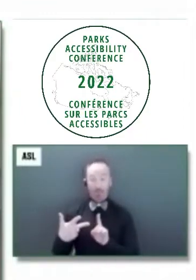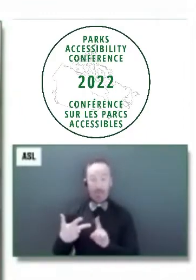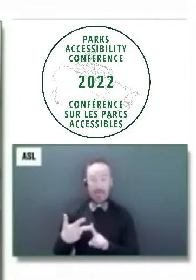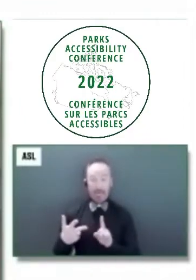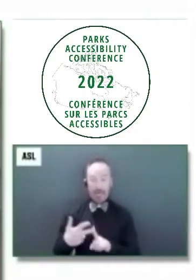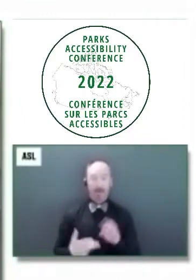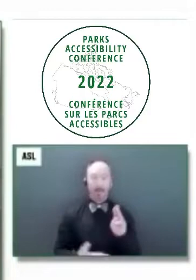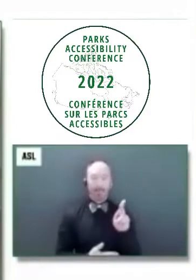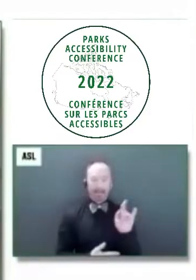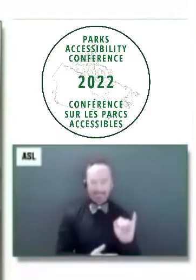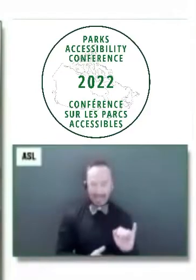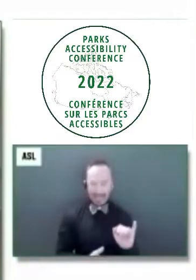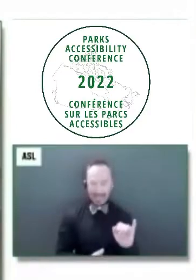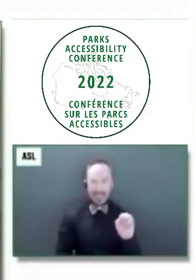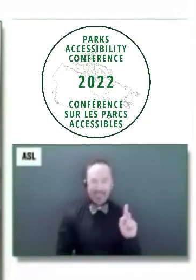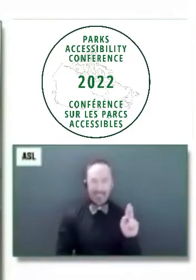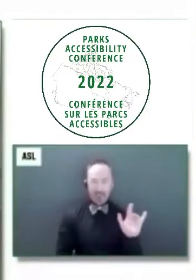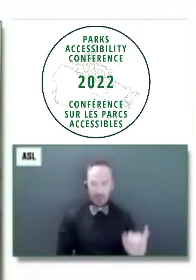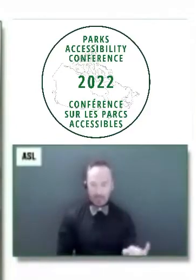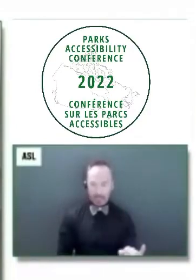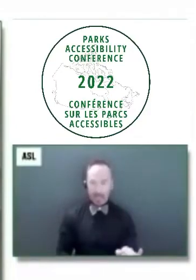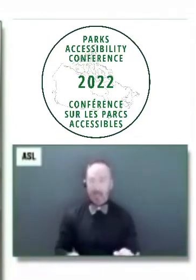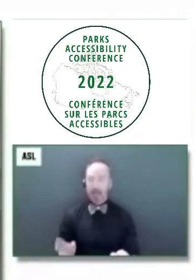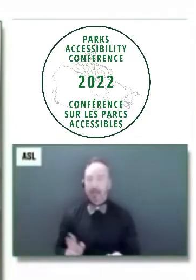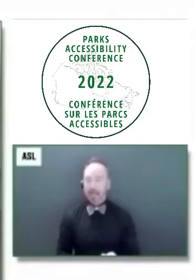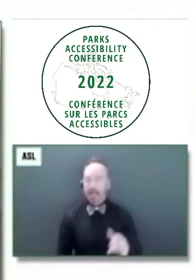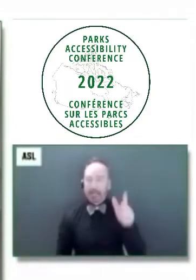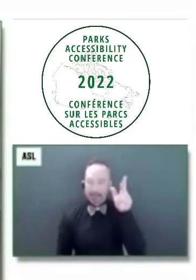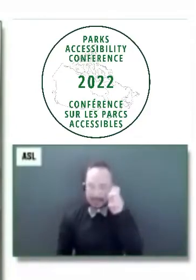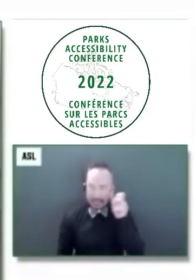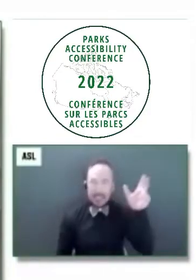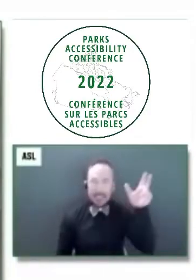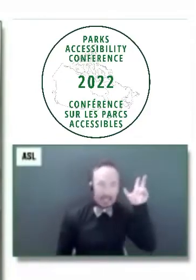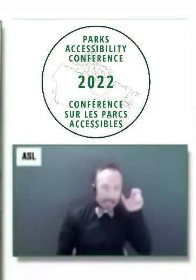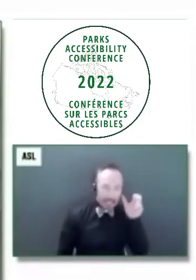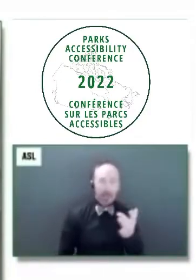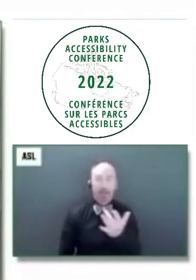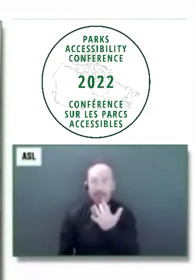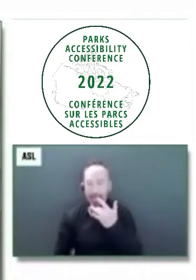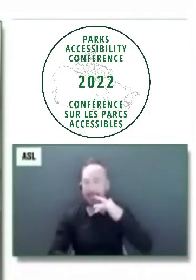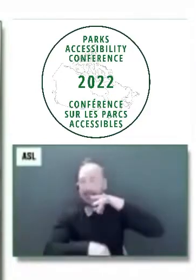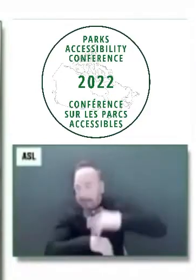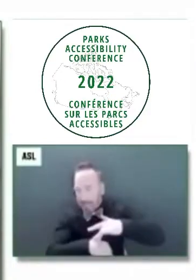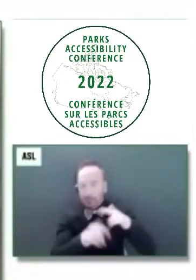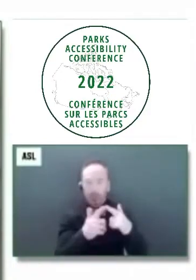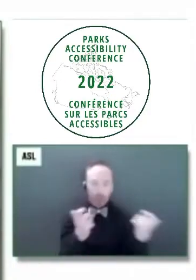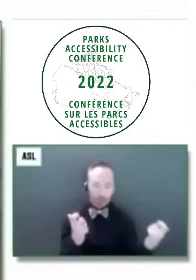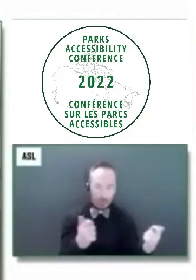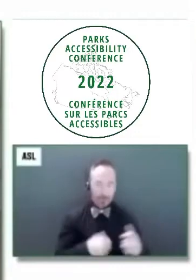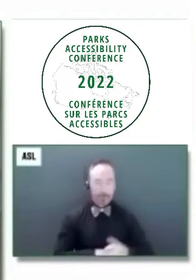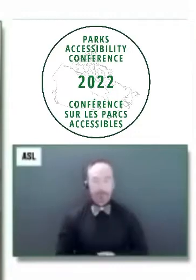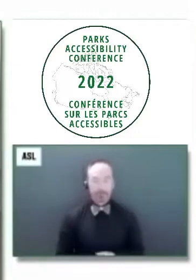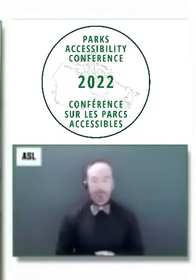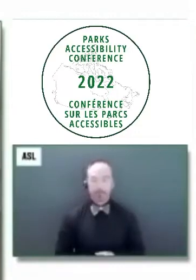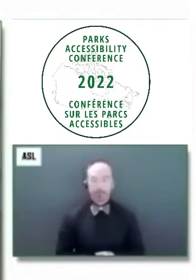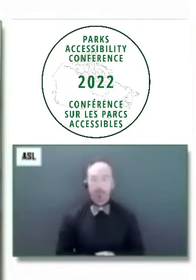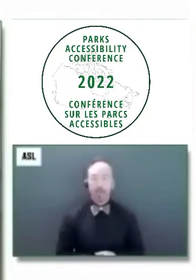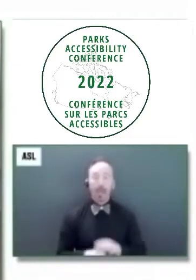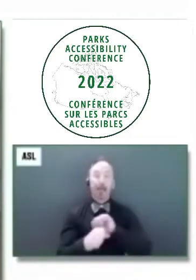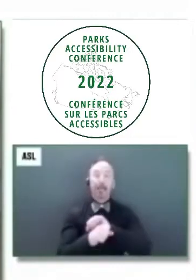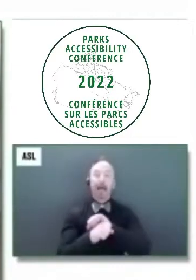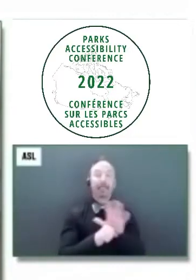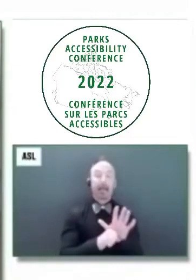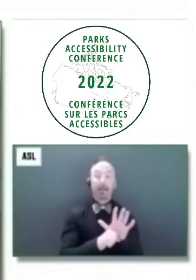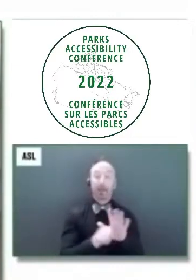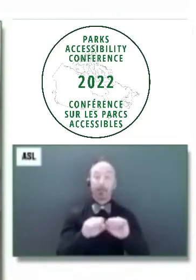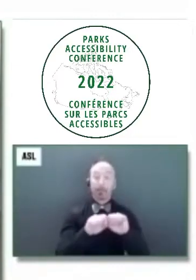respond to questions and have a decent-sized print menu for perusal, but I could also take in information by smell and touch. Pre-pandemic, they offered a